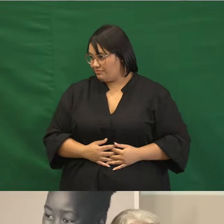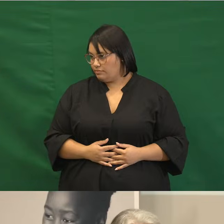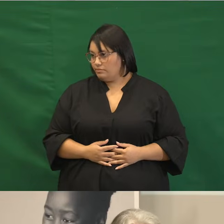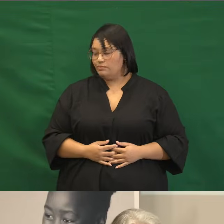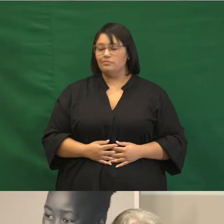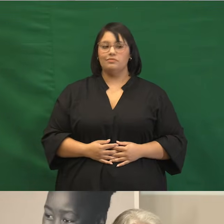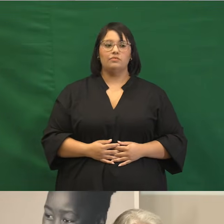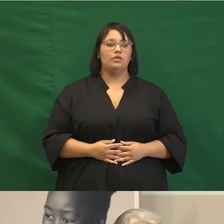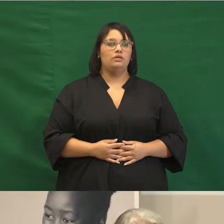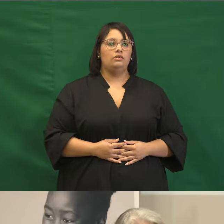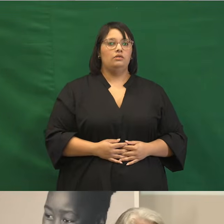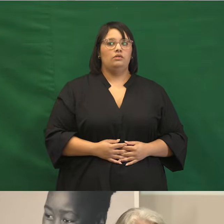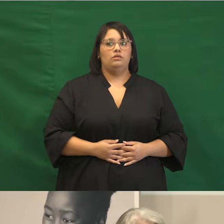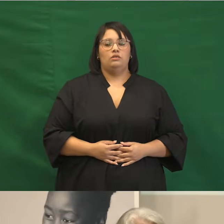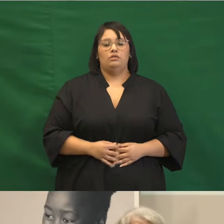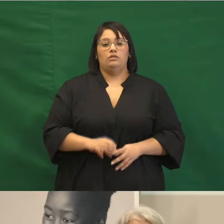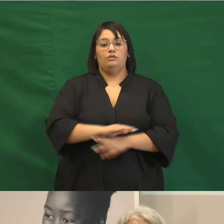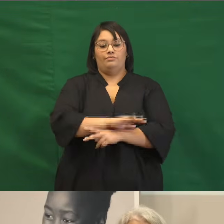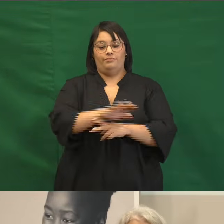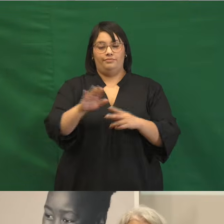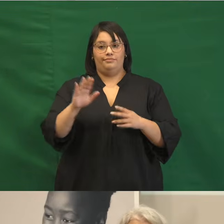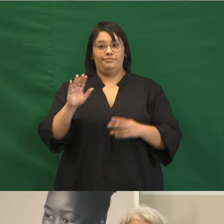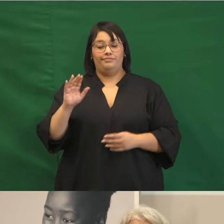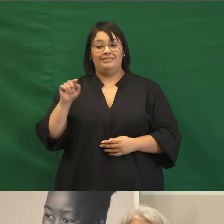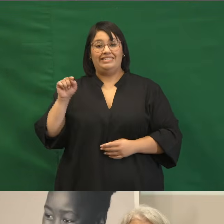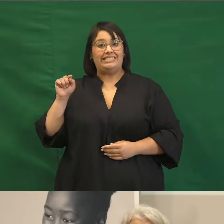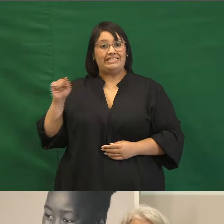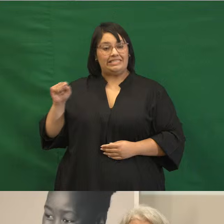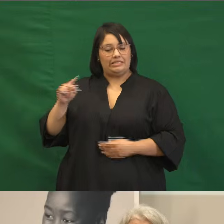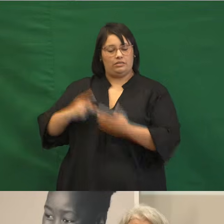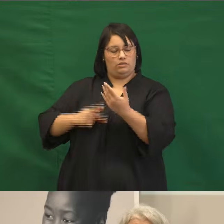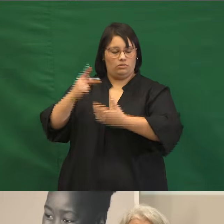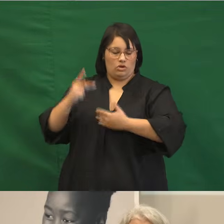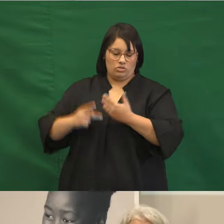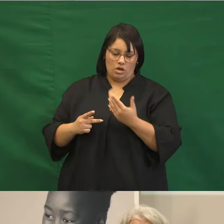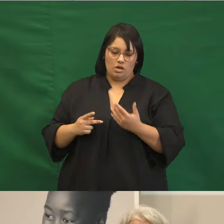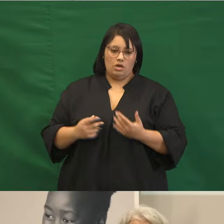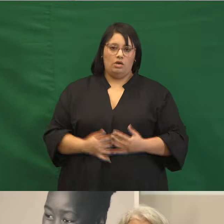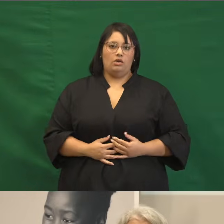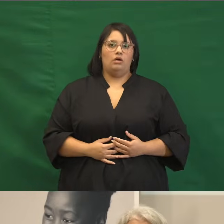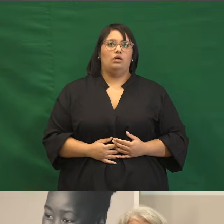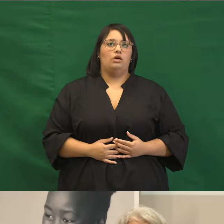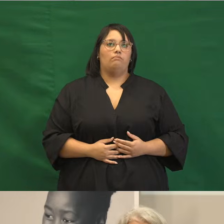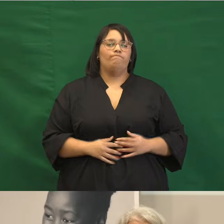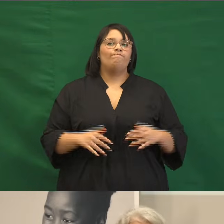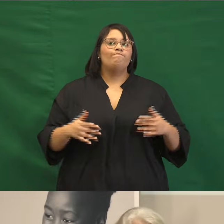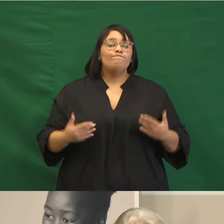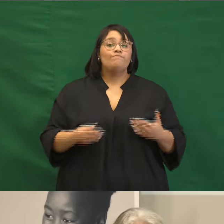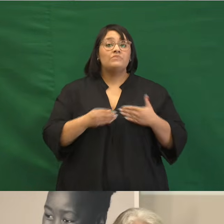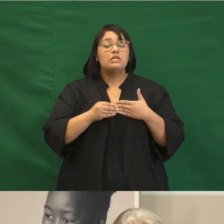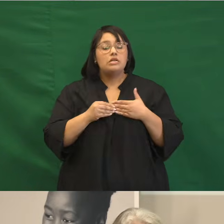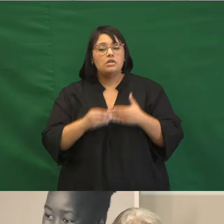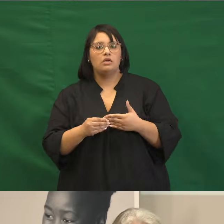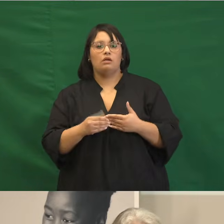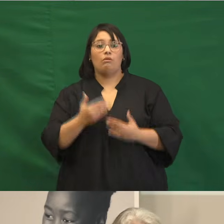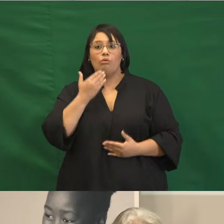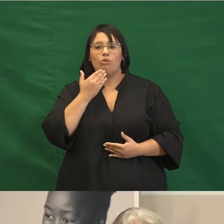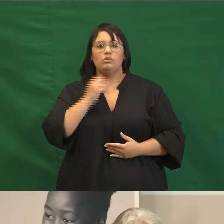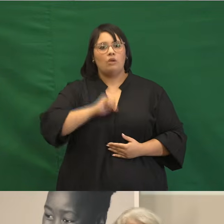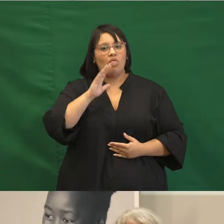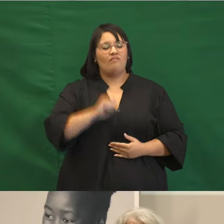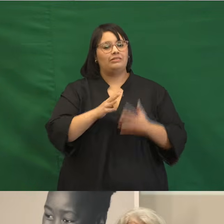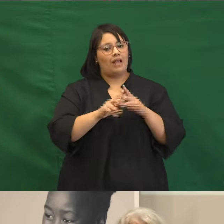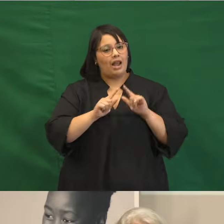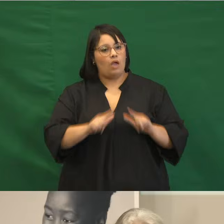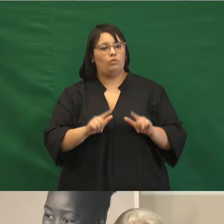slide. So this project is hopefully being led by South African Sign Language,